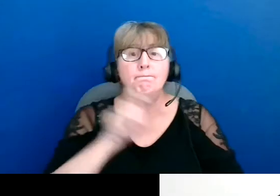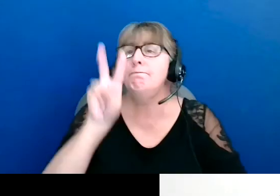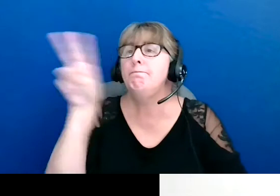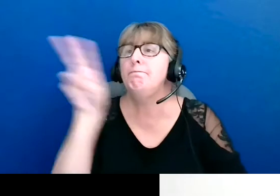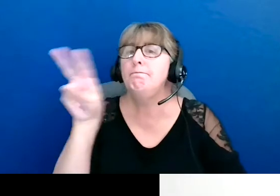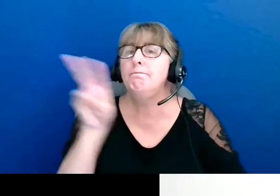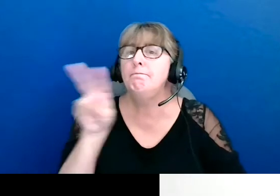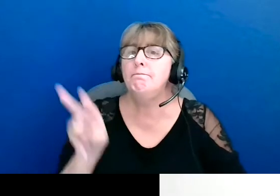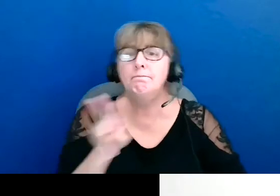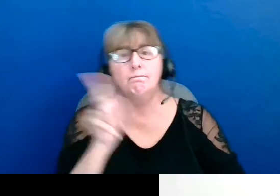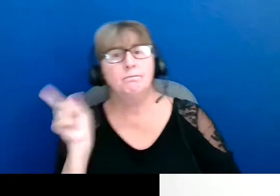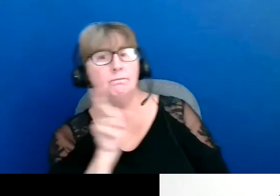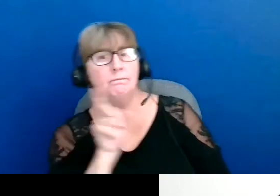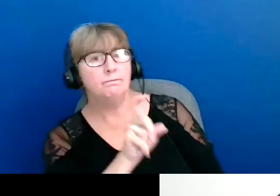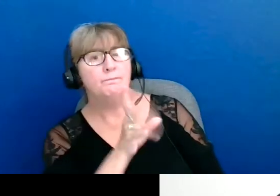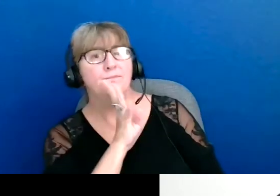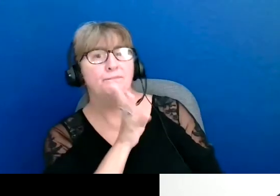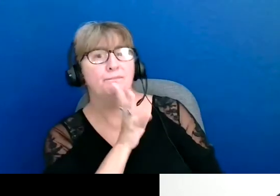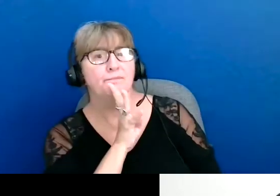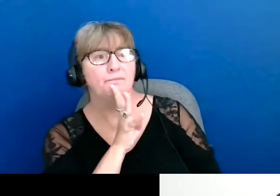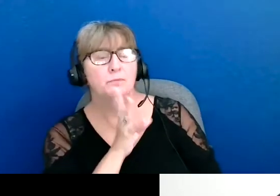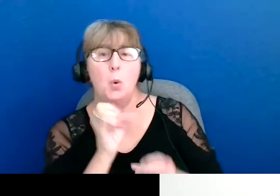menu, then go to their station of choice.